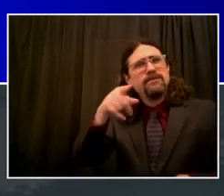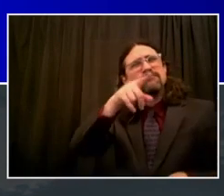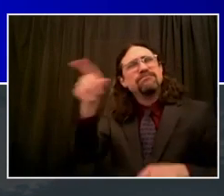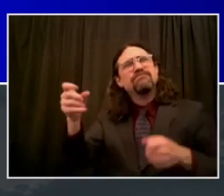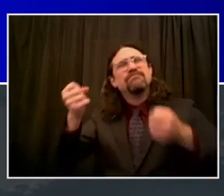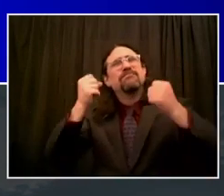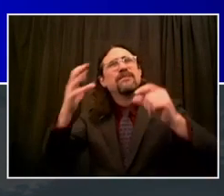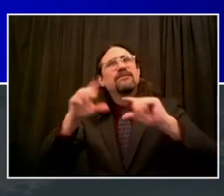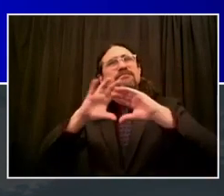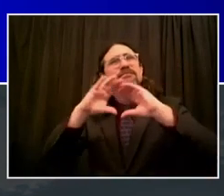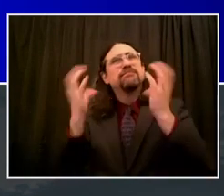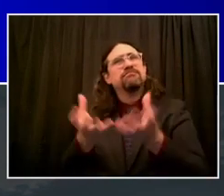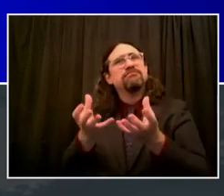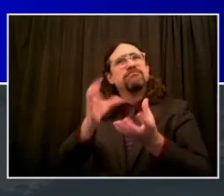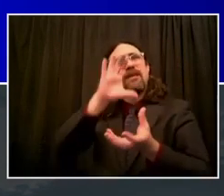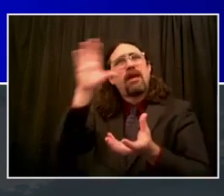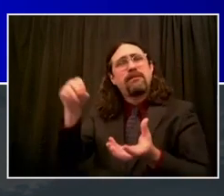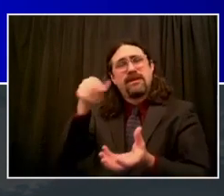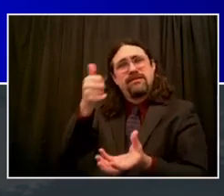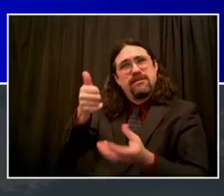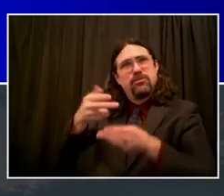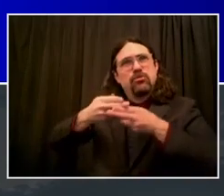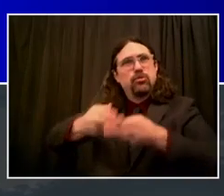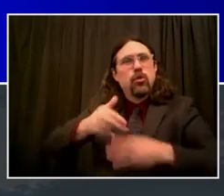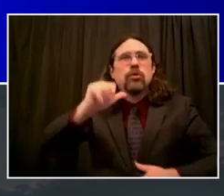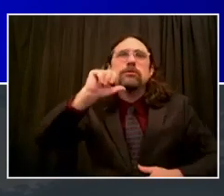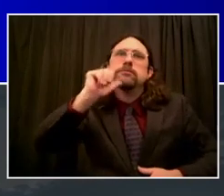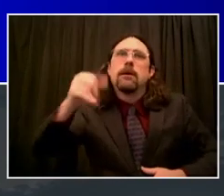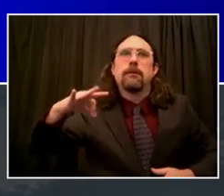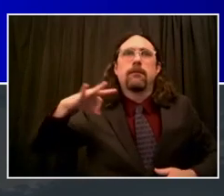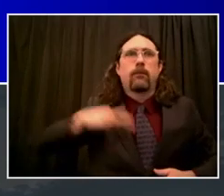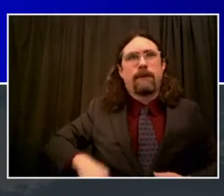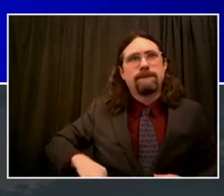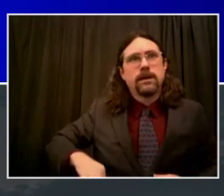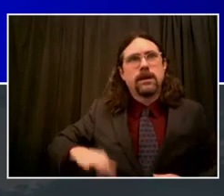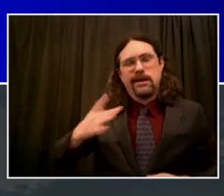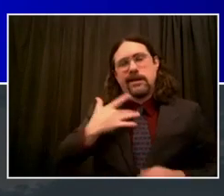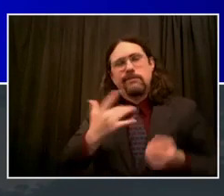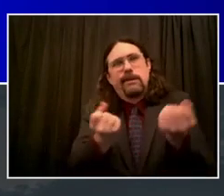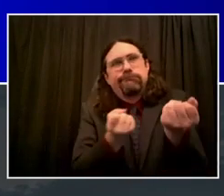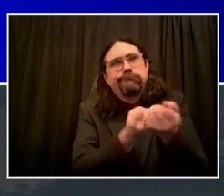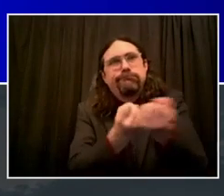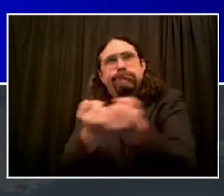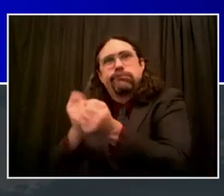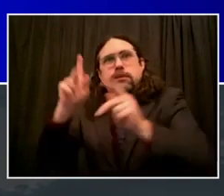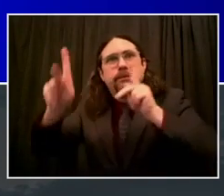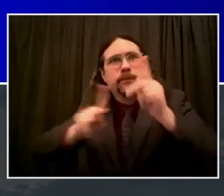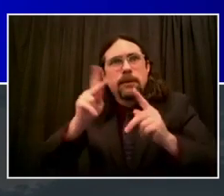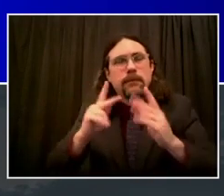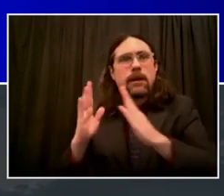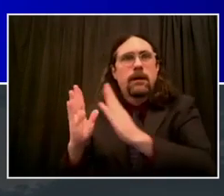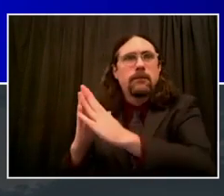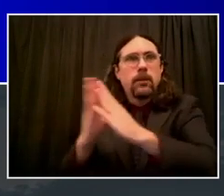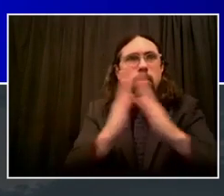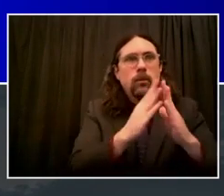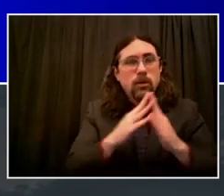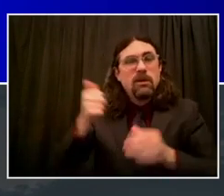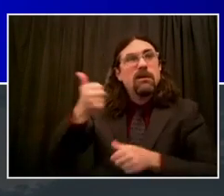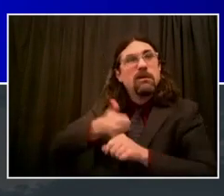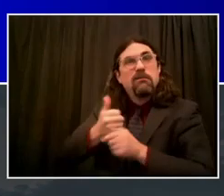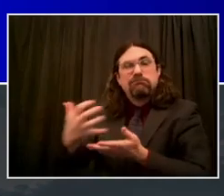created fairness and decency and took care of people and had a compassionate reality because we had these wonderful nonprofits out